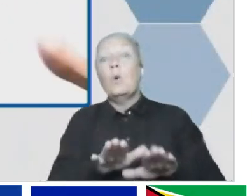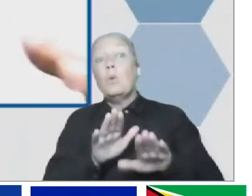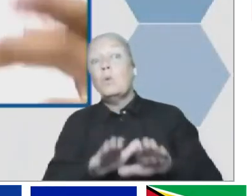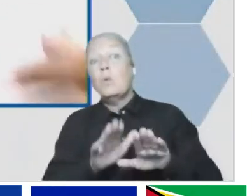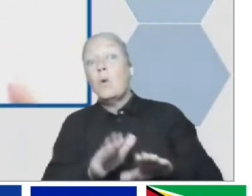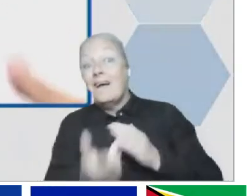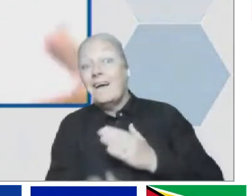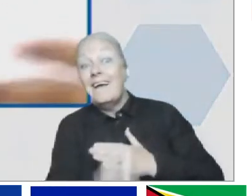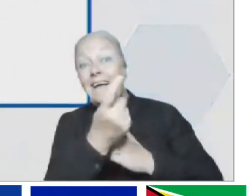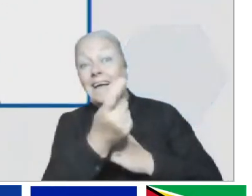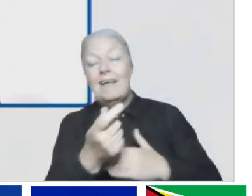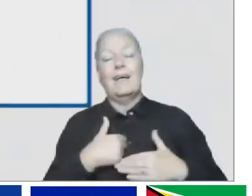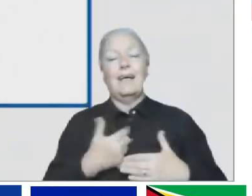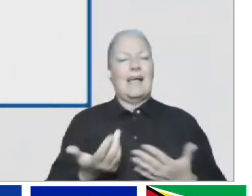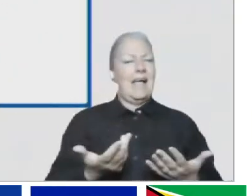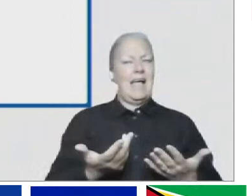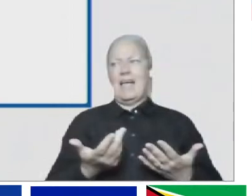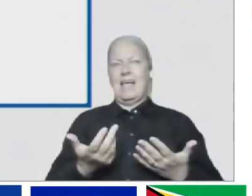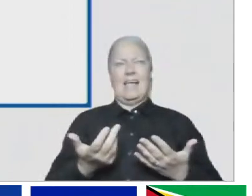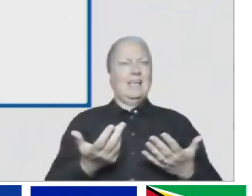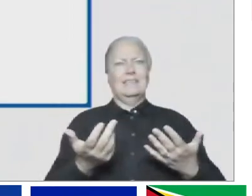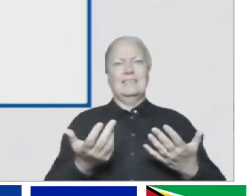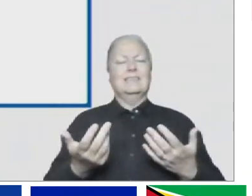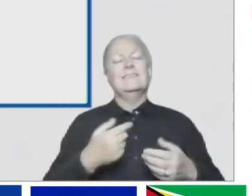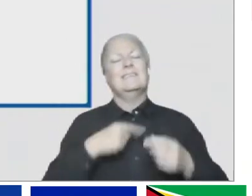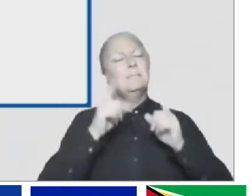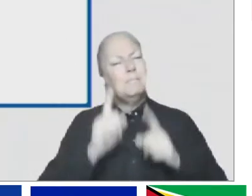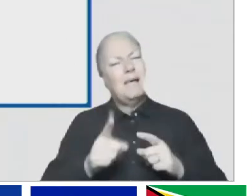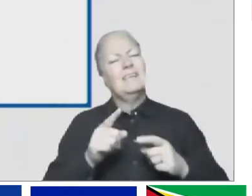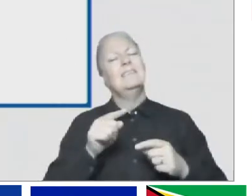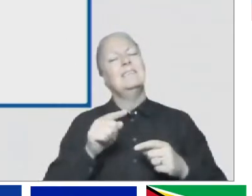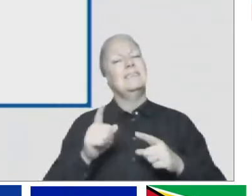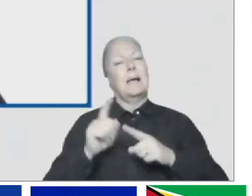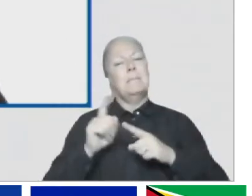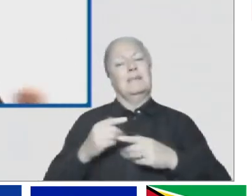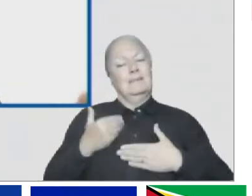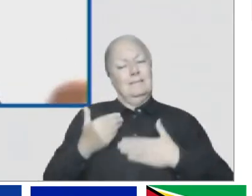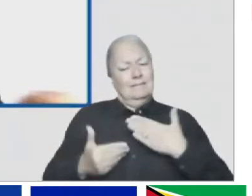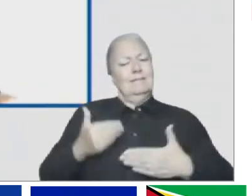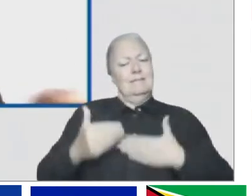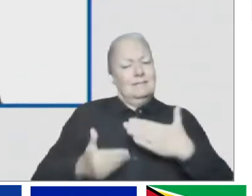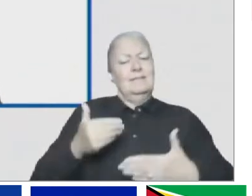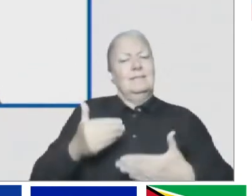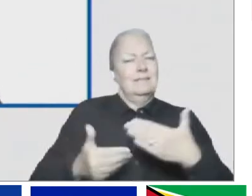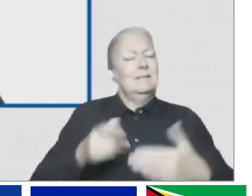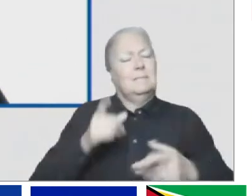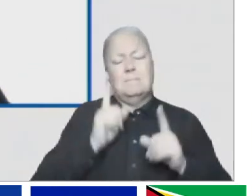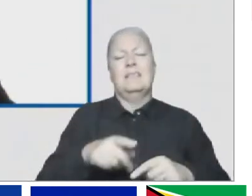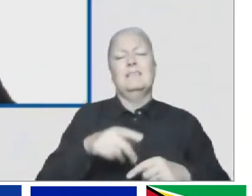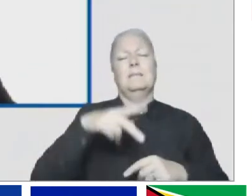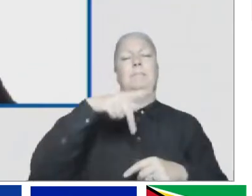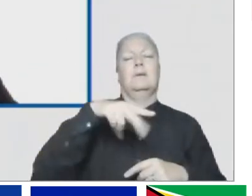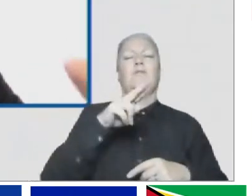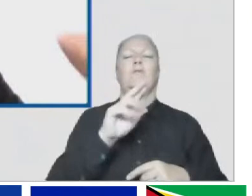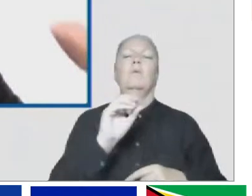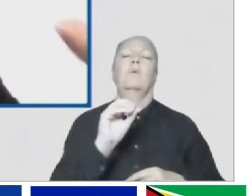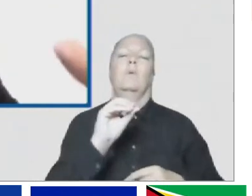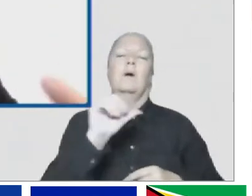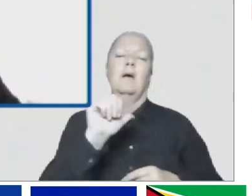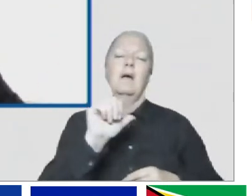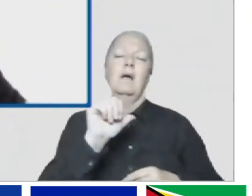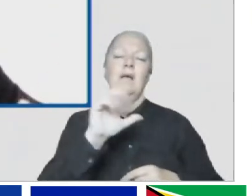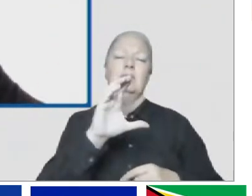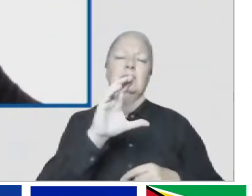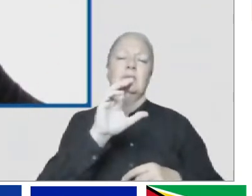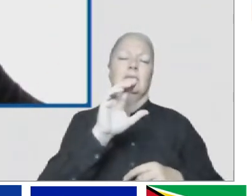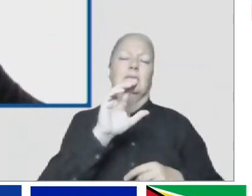So the need to be proactive, very important. I think the need for information sharing, in a time of